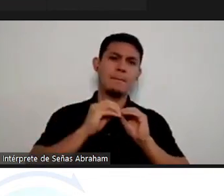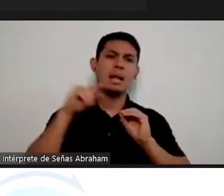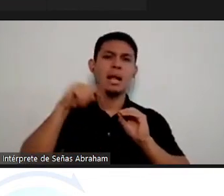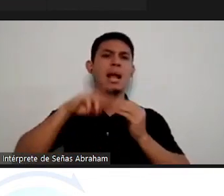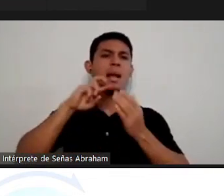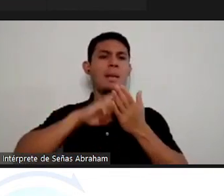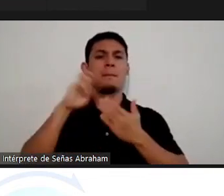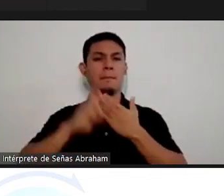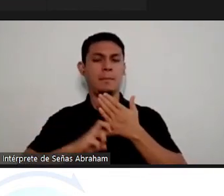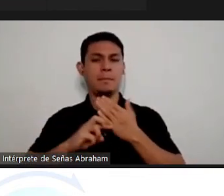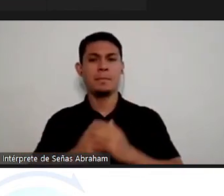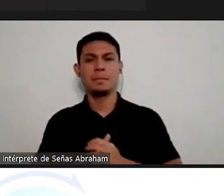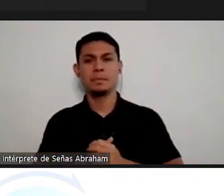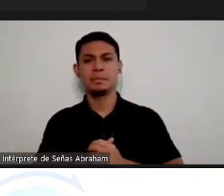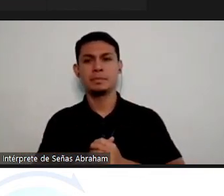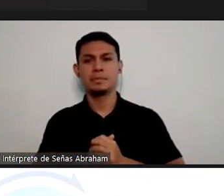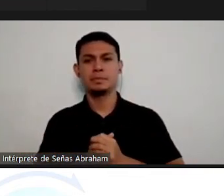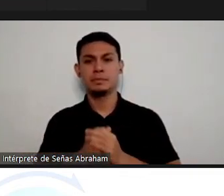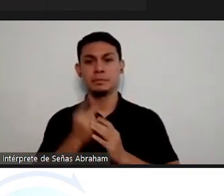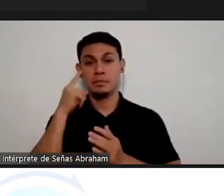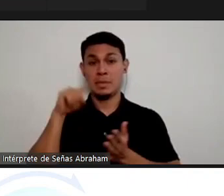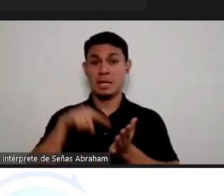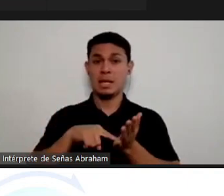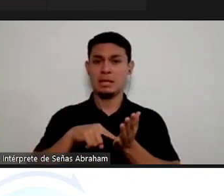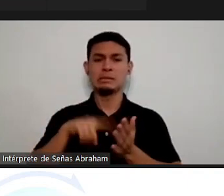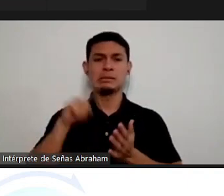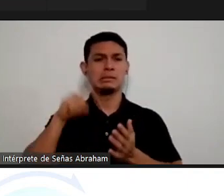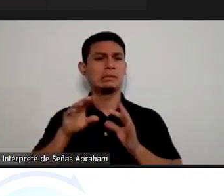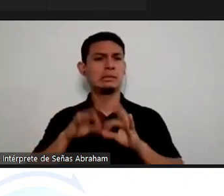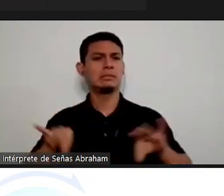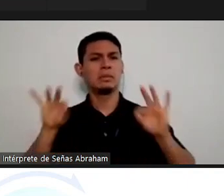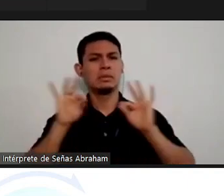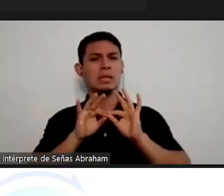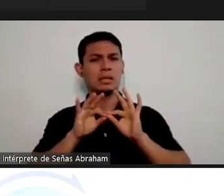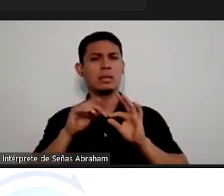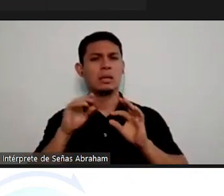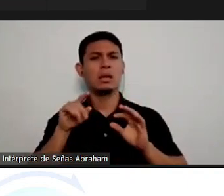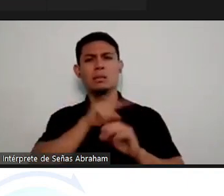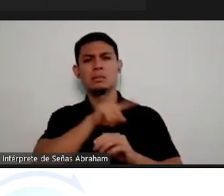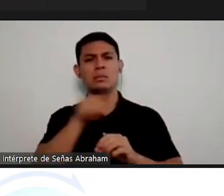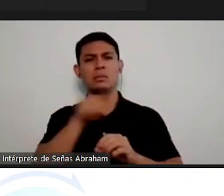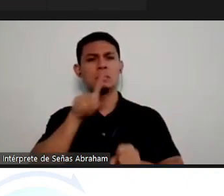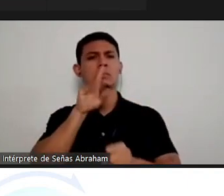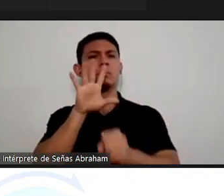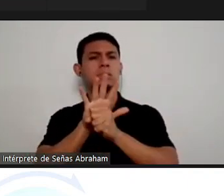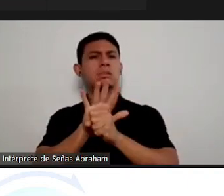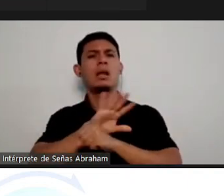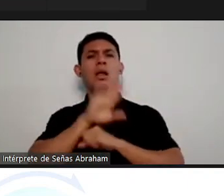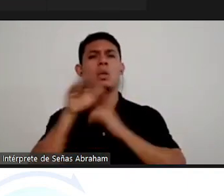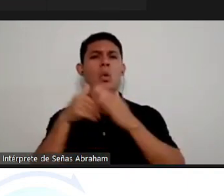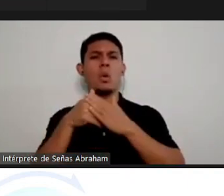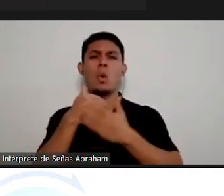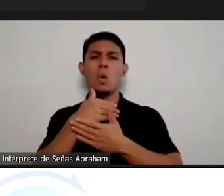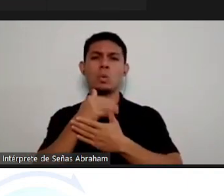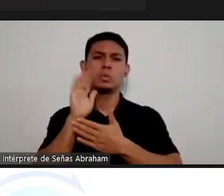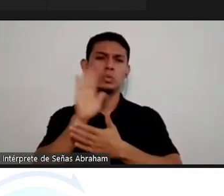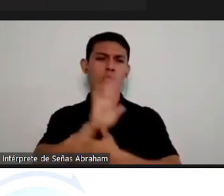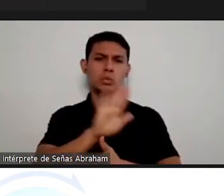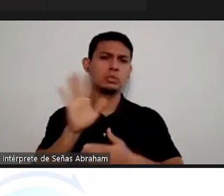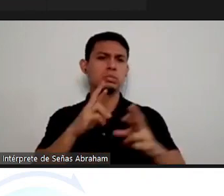the implementation of this plan and for that it is important to have the engagement of all